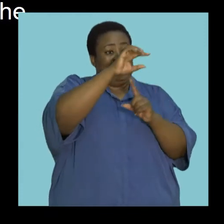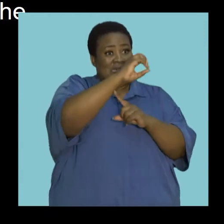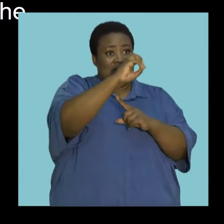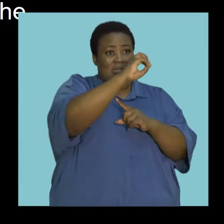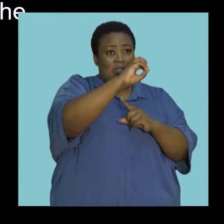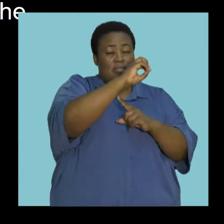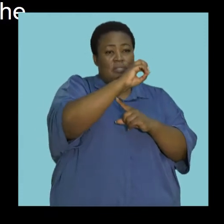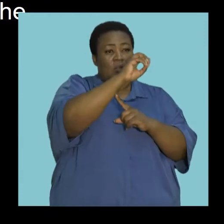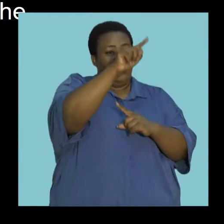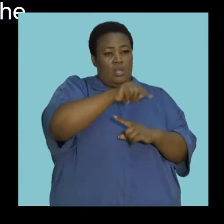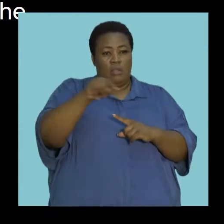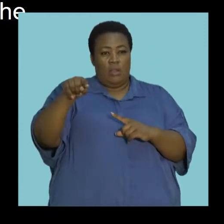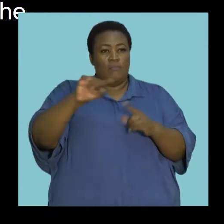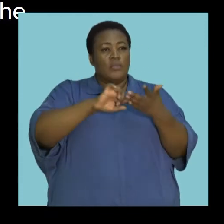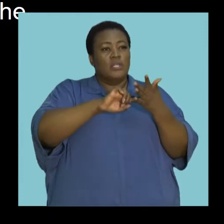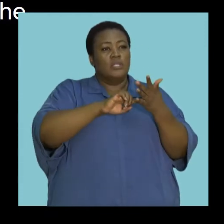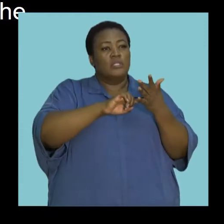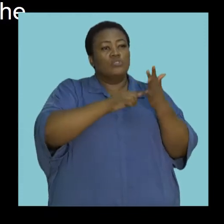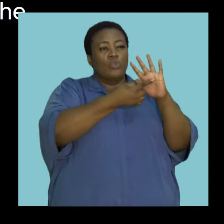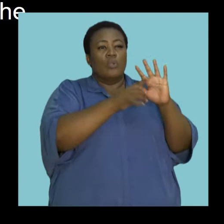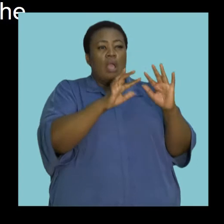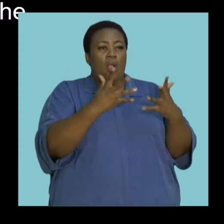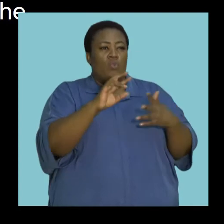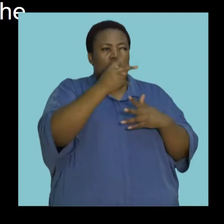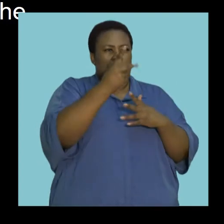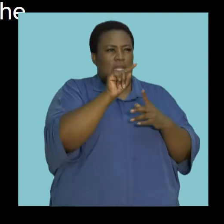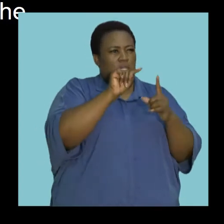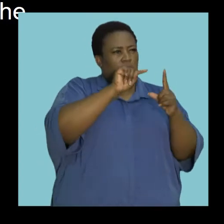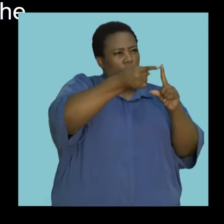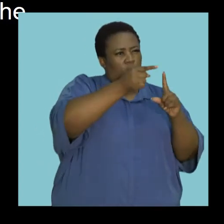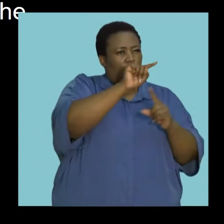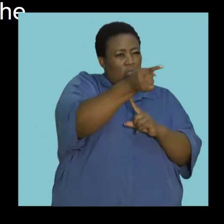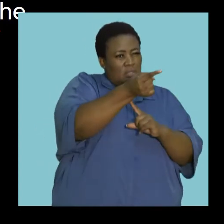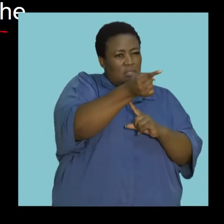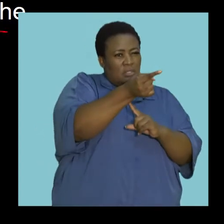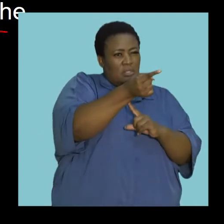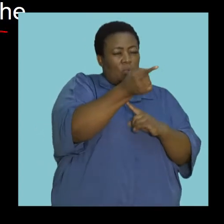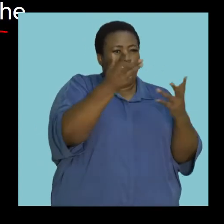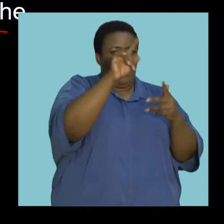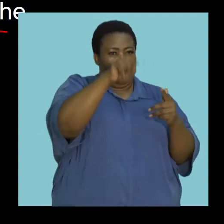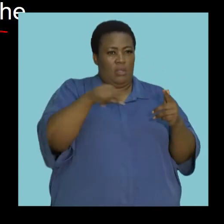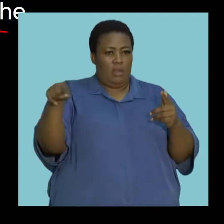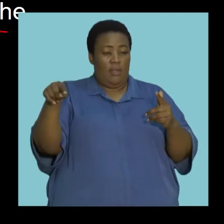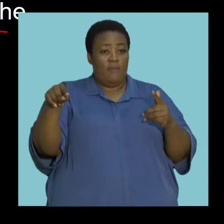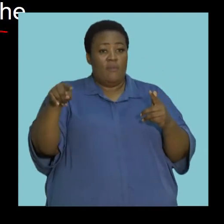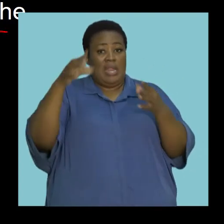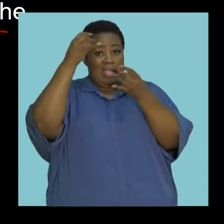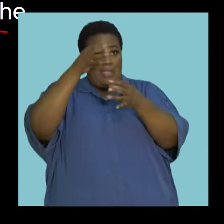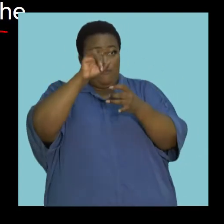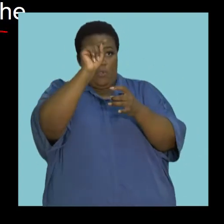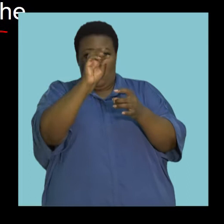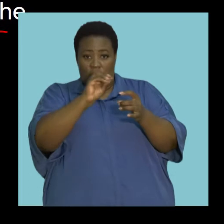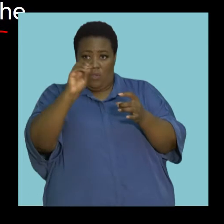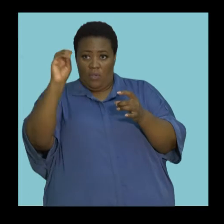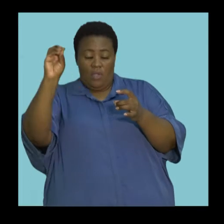the graph is indicated by a second dot on the graph. You've got to plot all these points using information from the table.